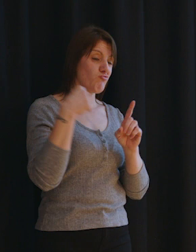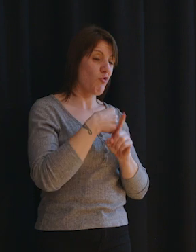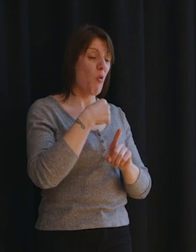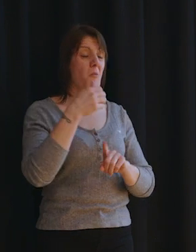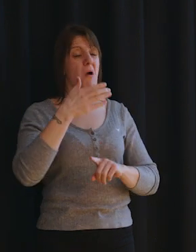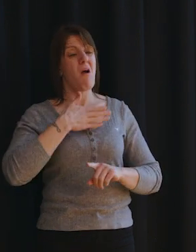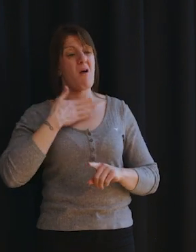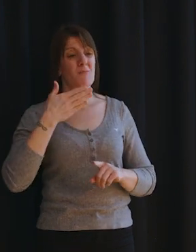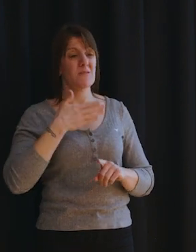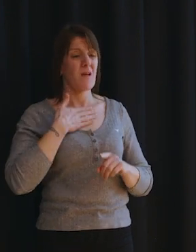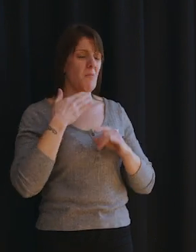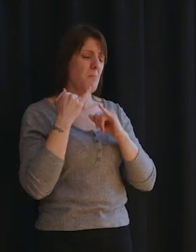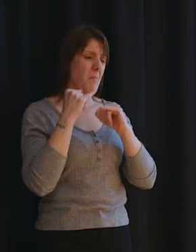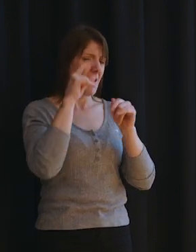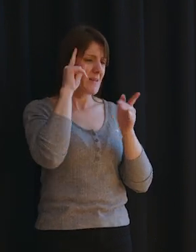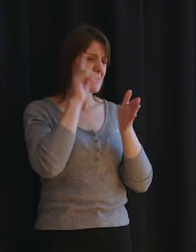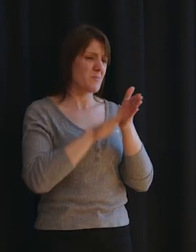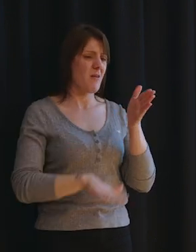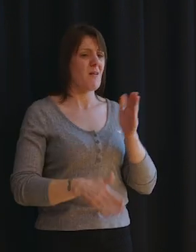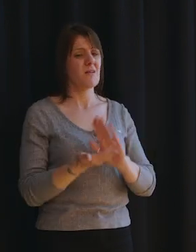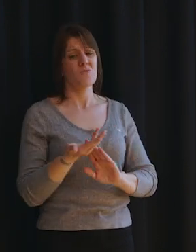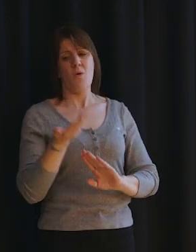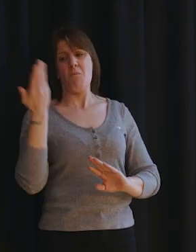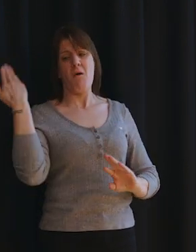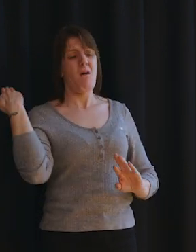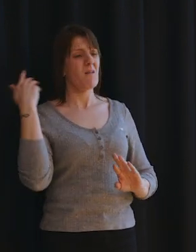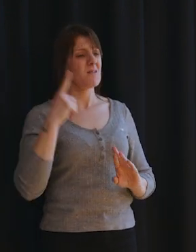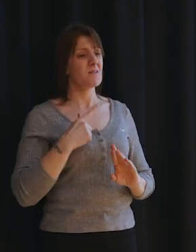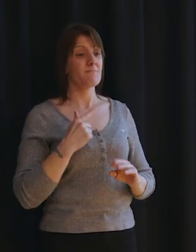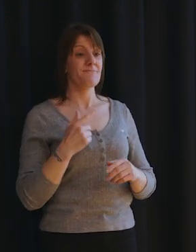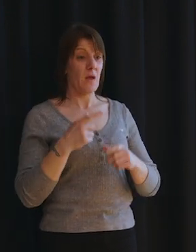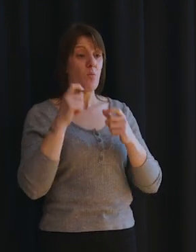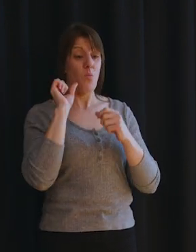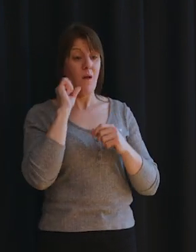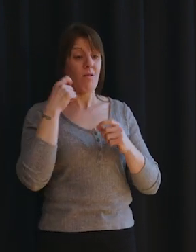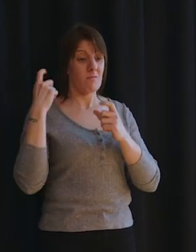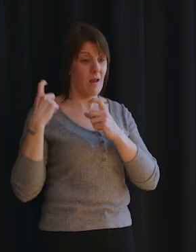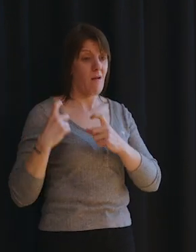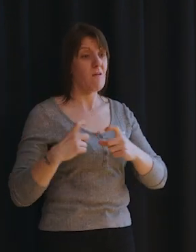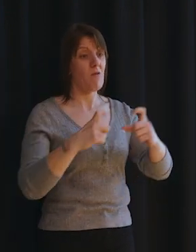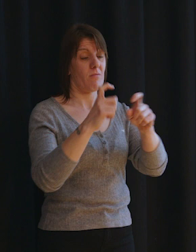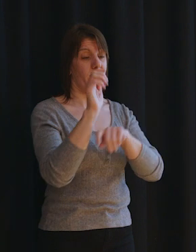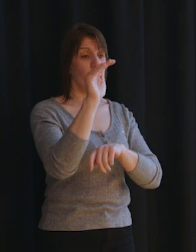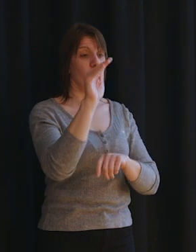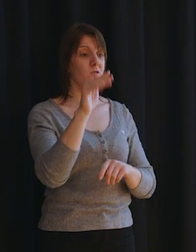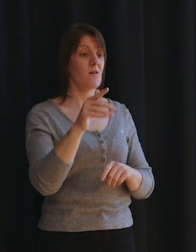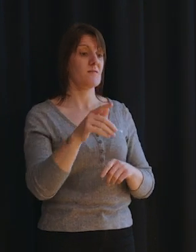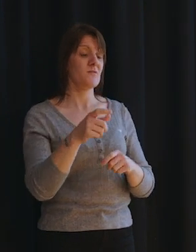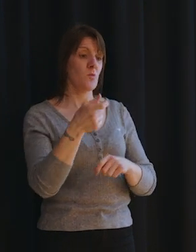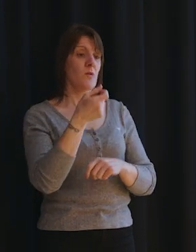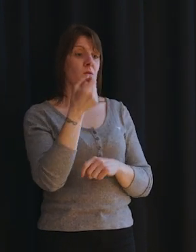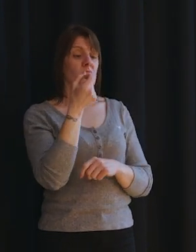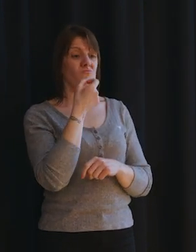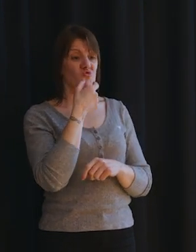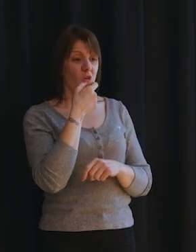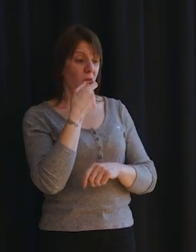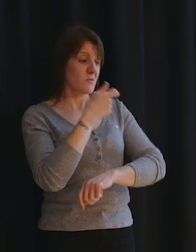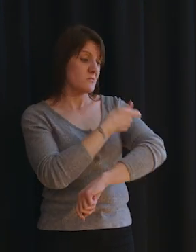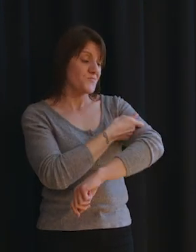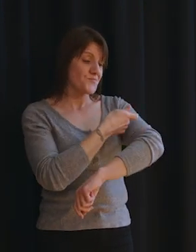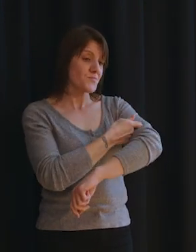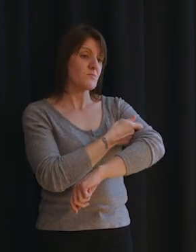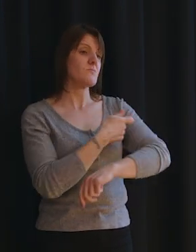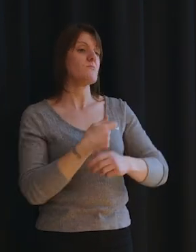people's kind of whether they go on to use drugs in a problematic way or experiment with it as well.